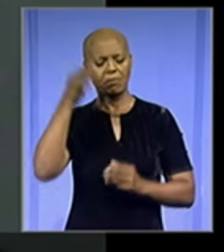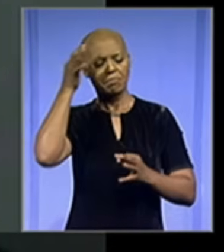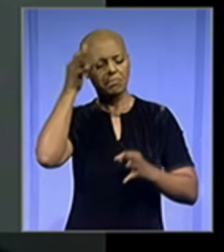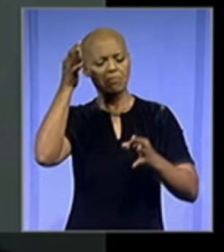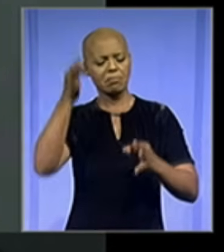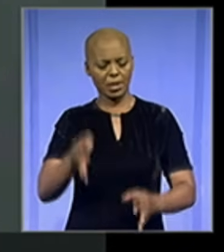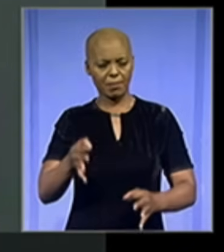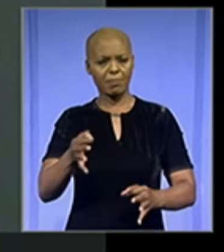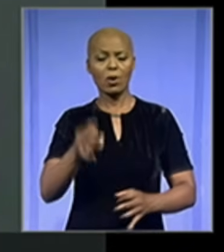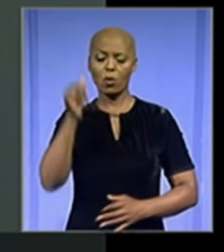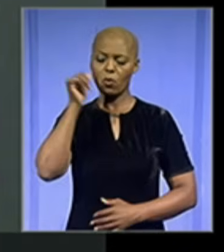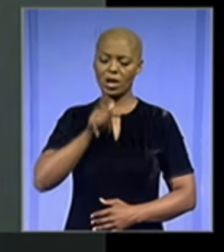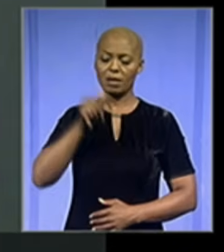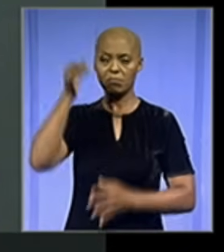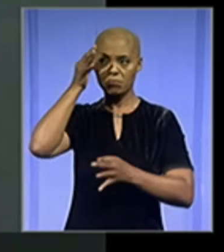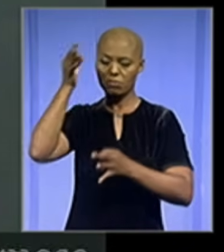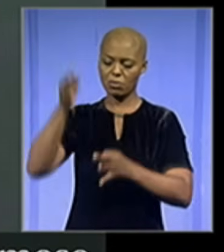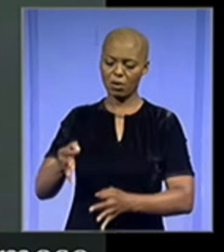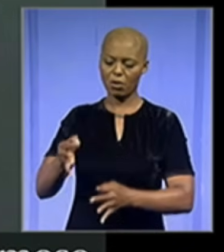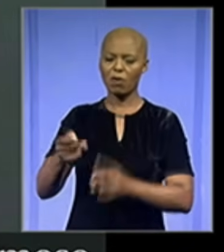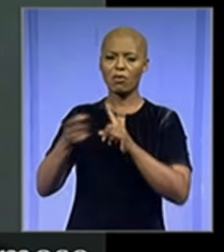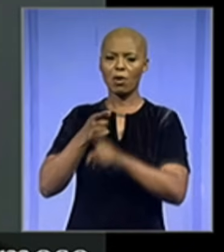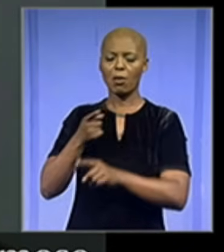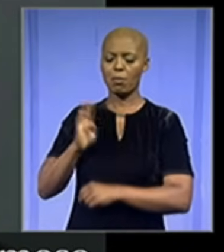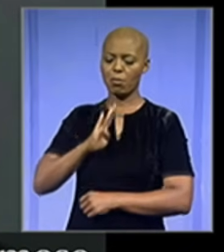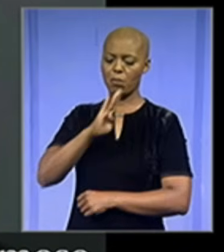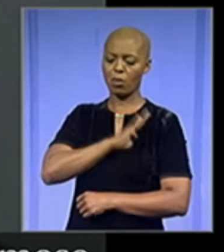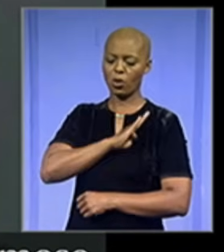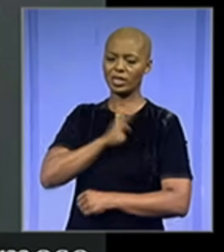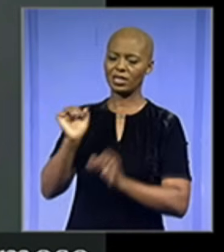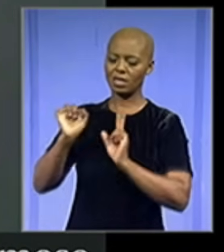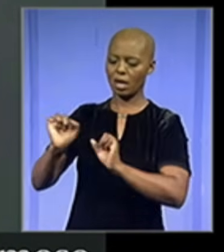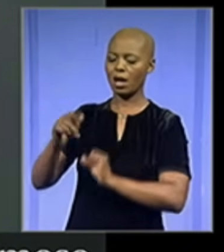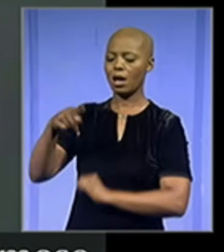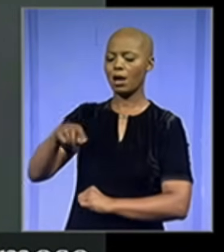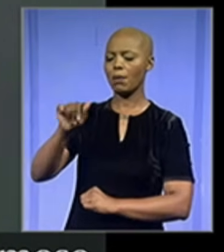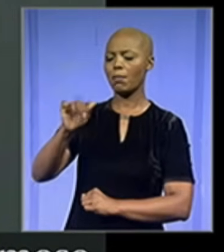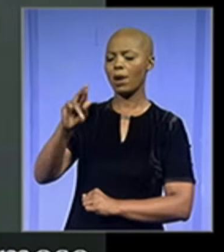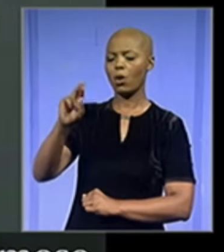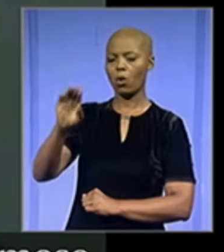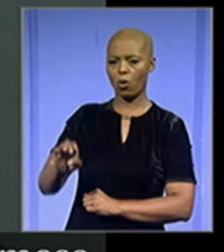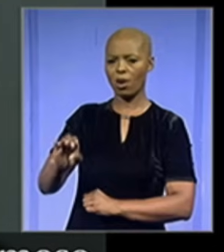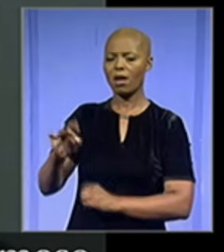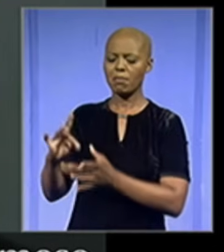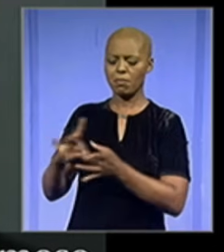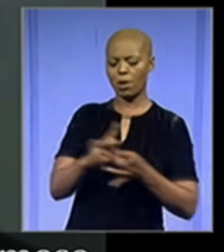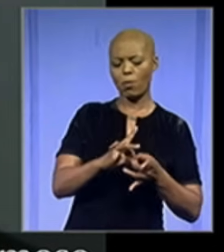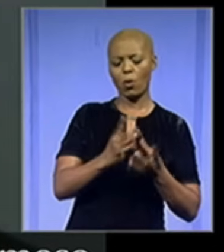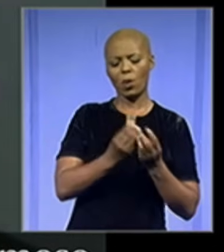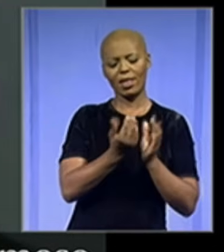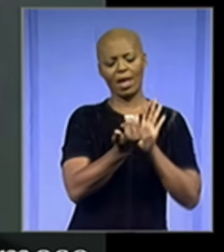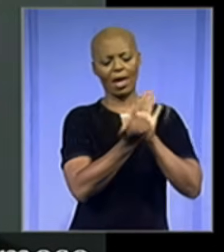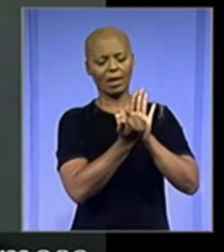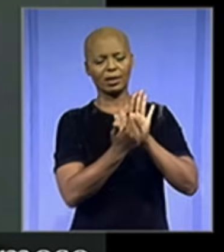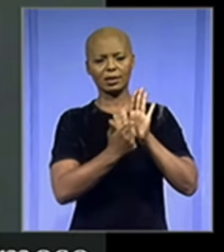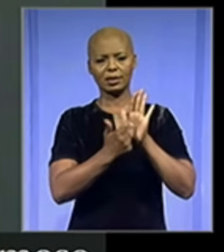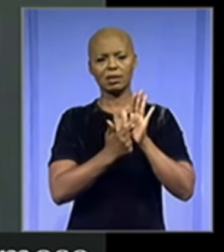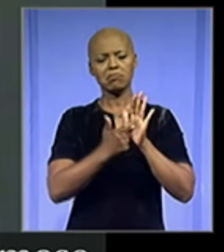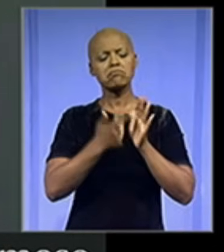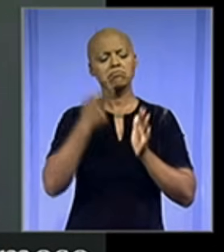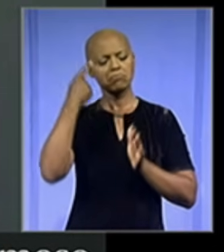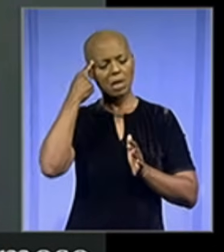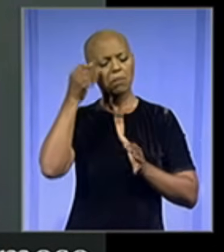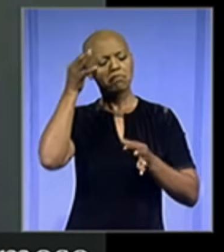was decided by the parole board, I looked at the act and came to the conclusion, after